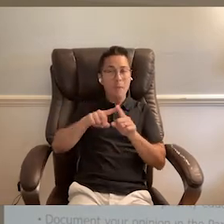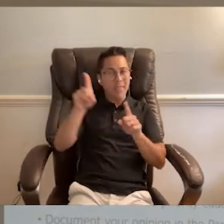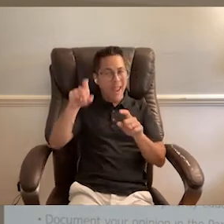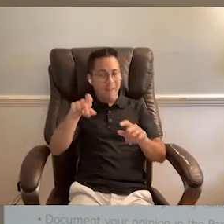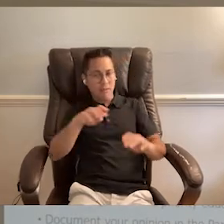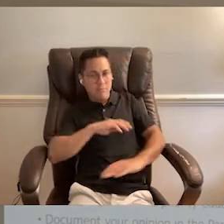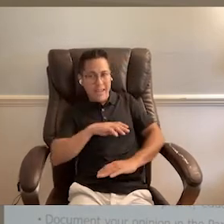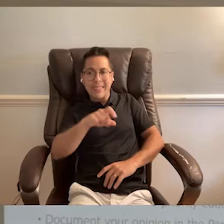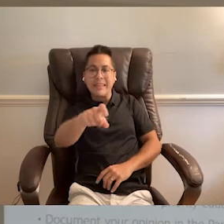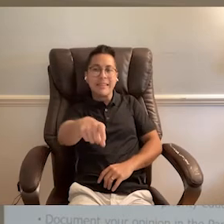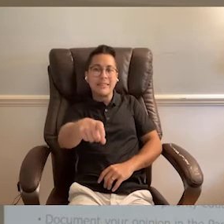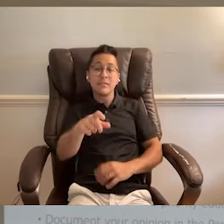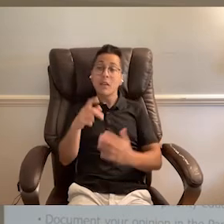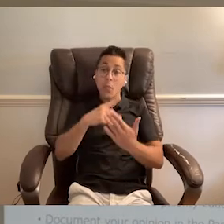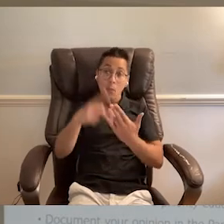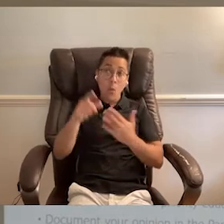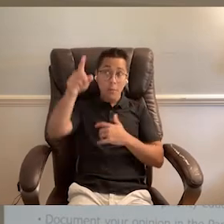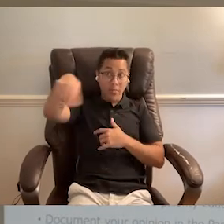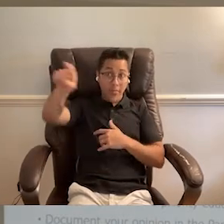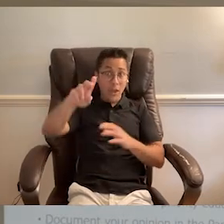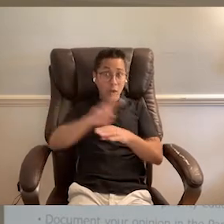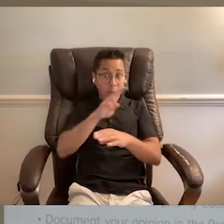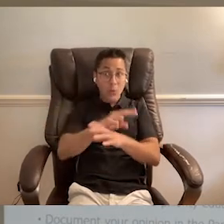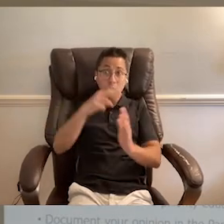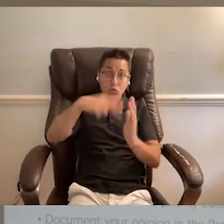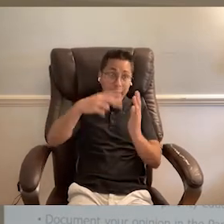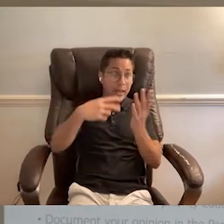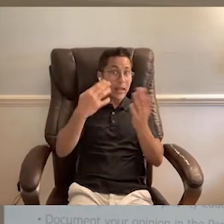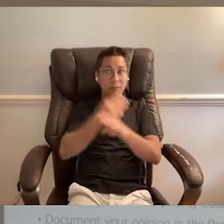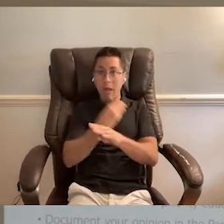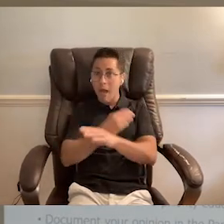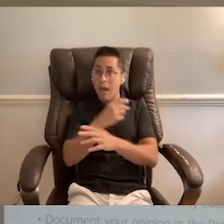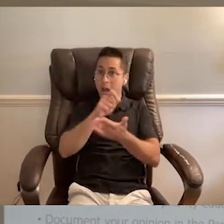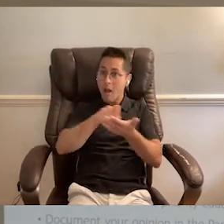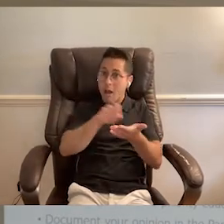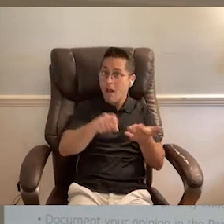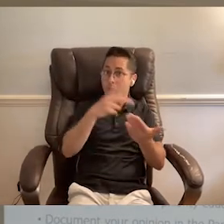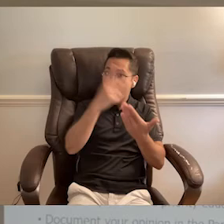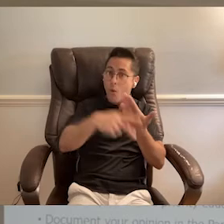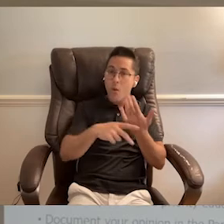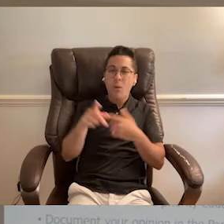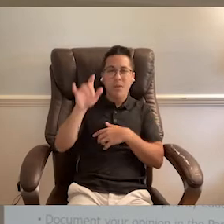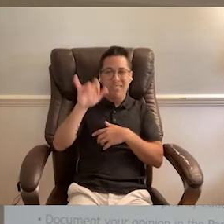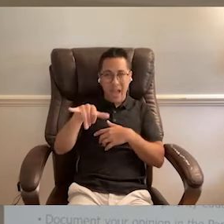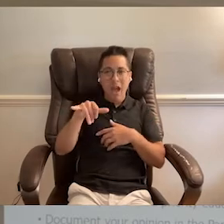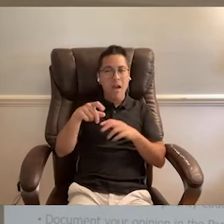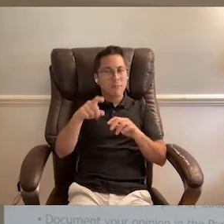programs they use, the reading program, the math program, the writing program, has to be